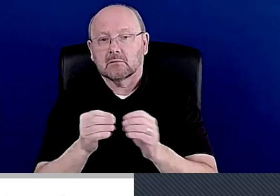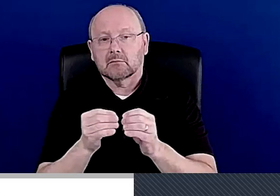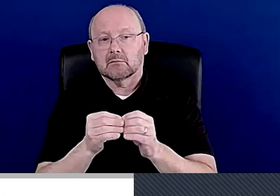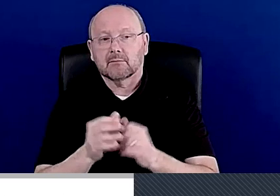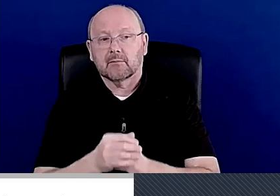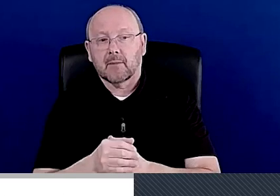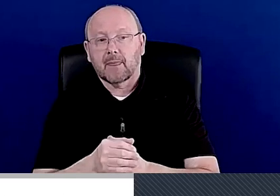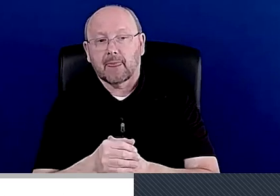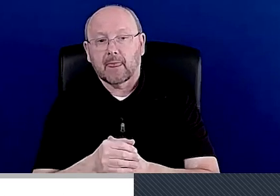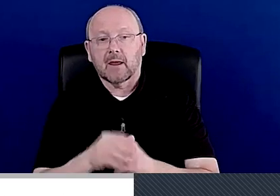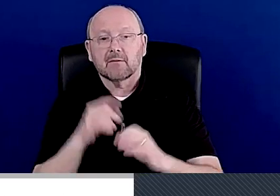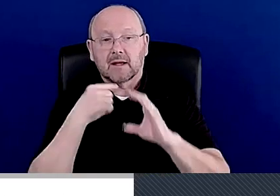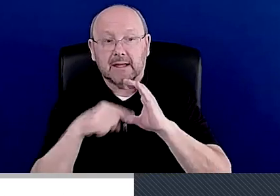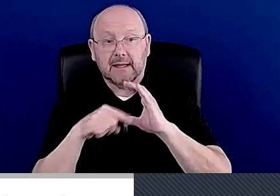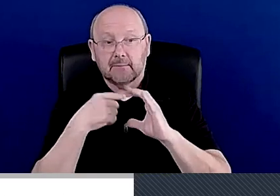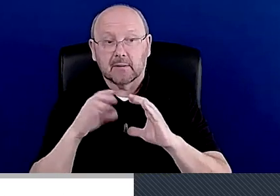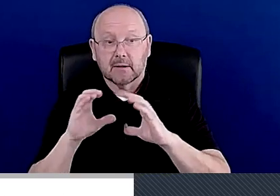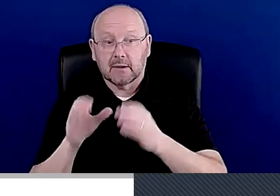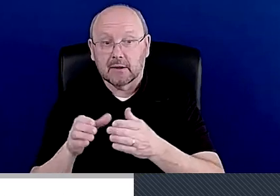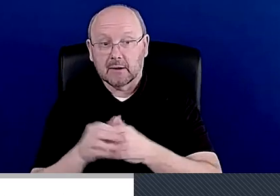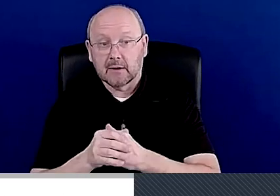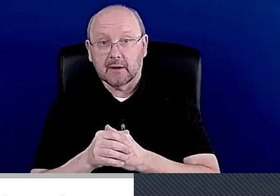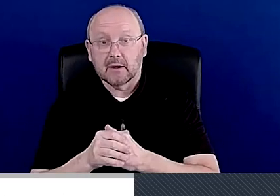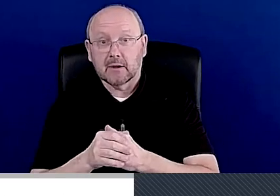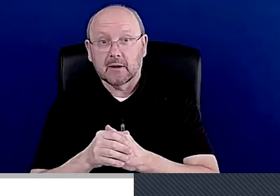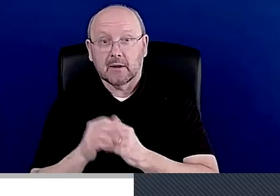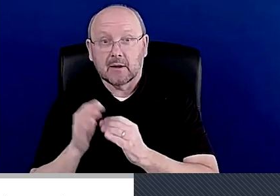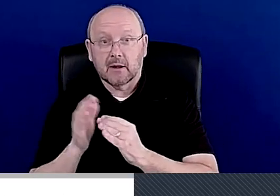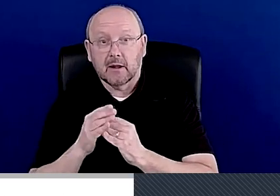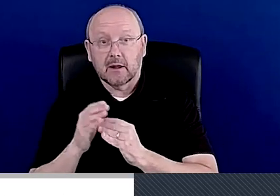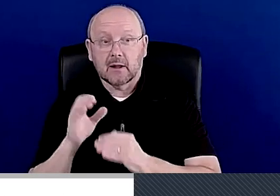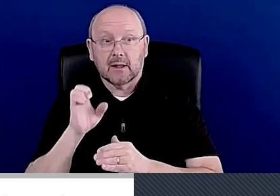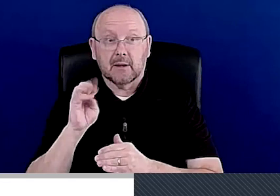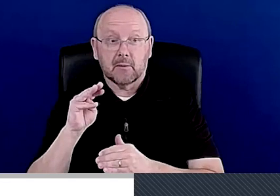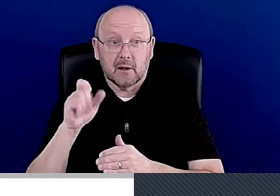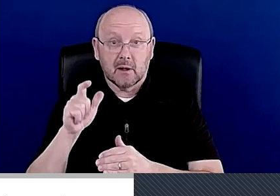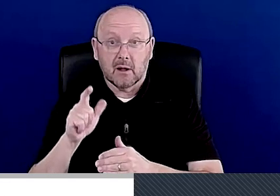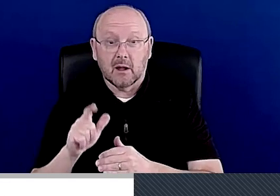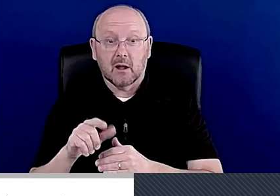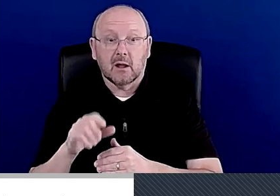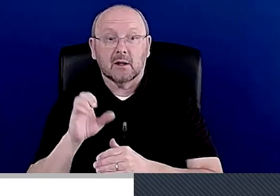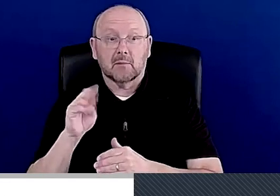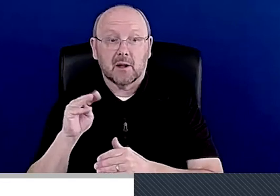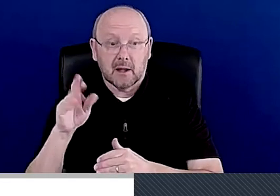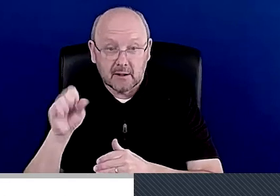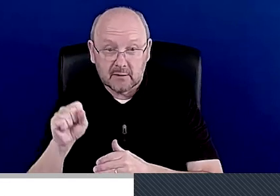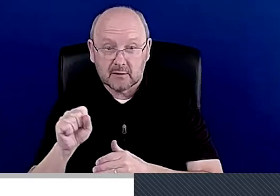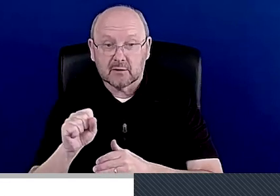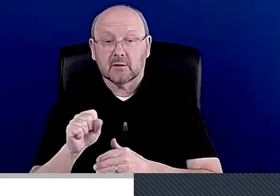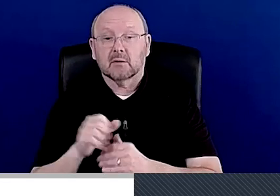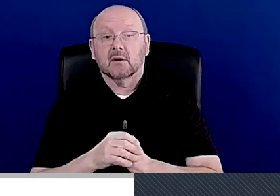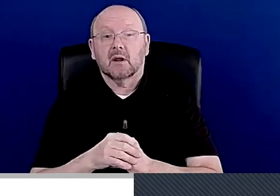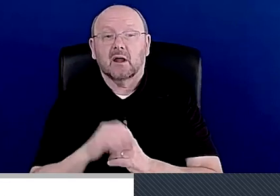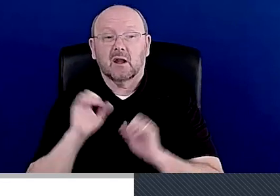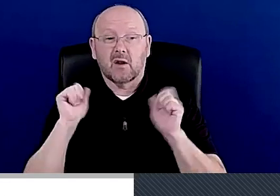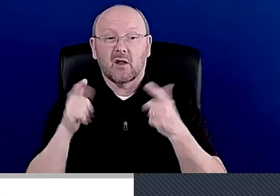We have email courses up here in the top. We have EML courses. EMLS courses in all of these agencies,